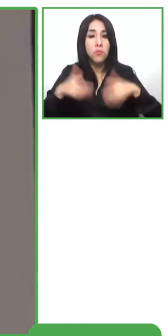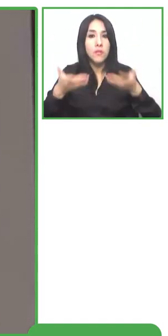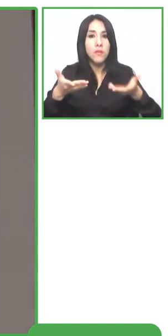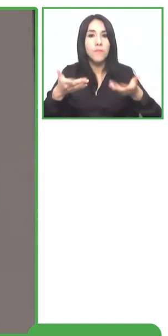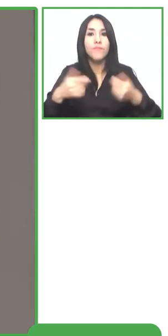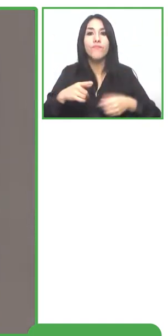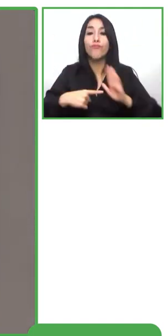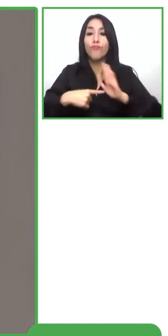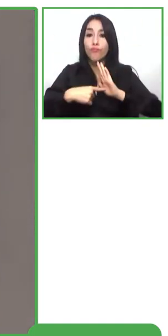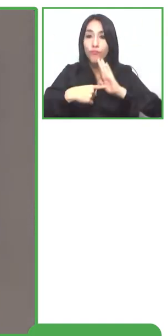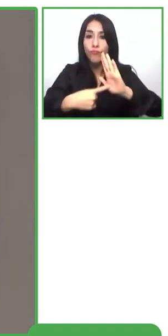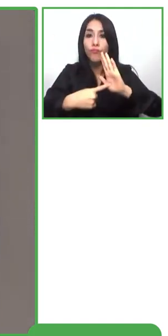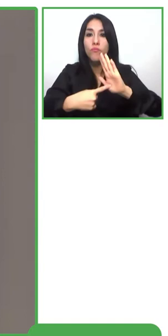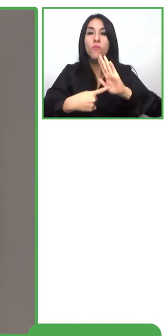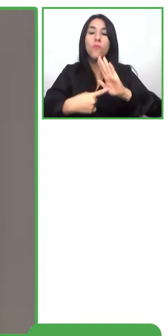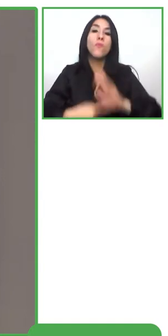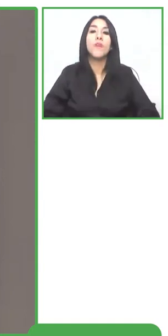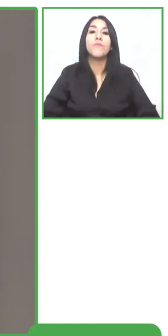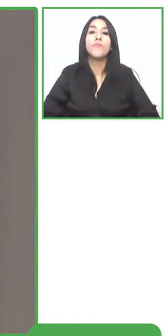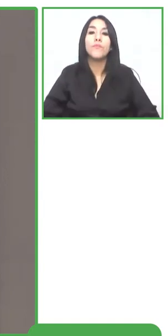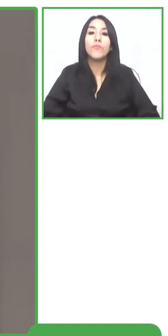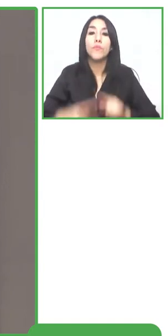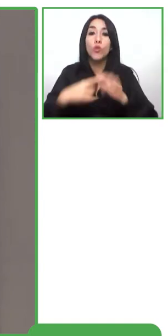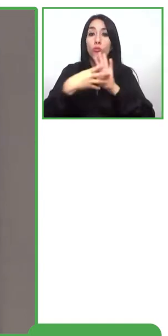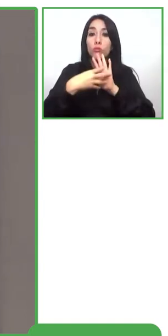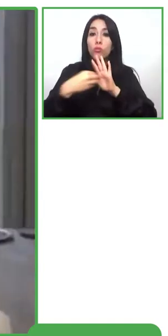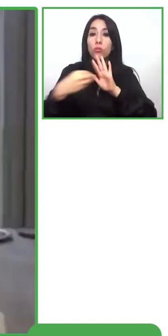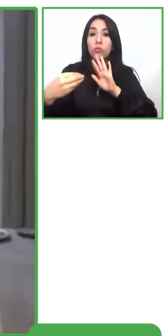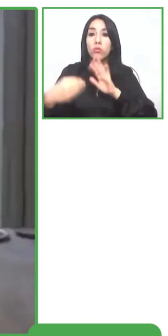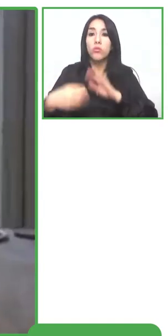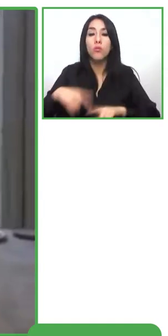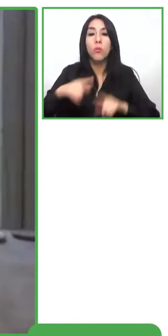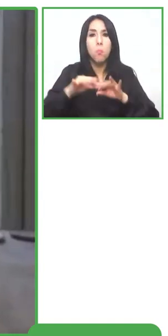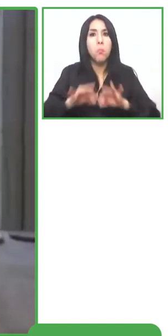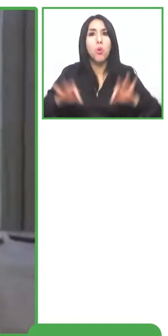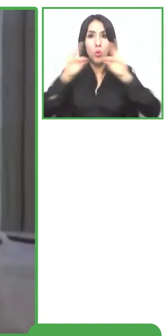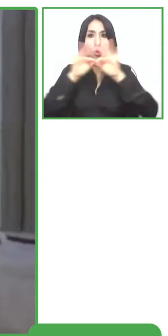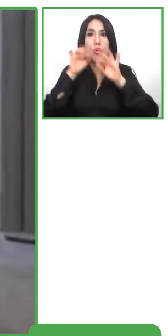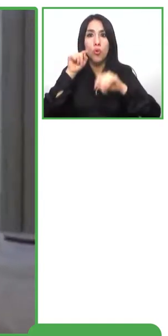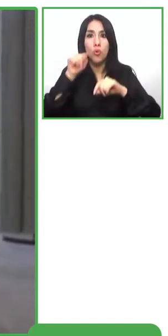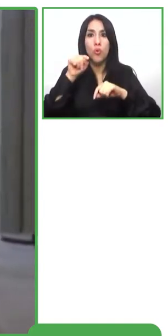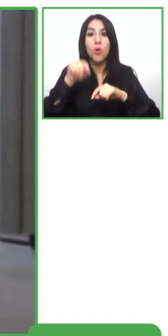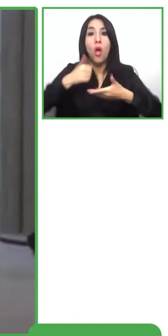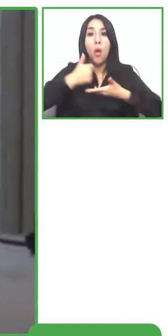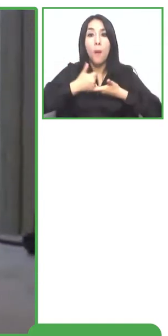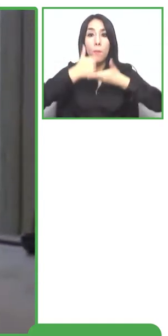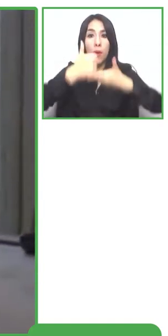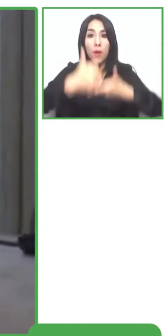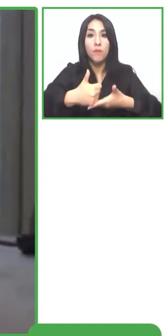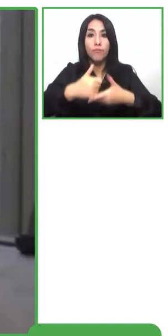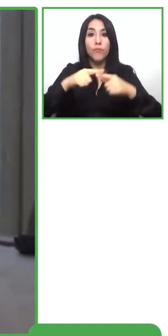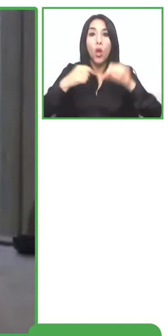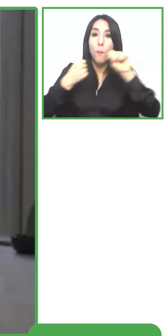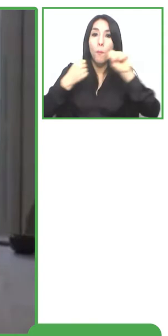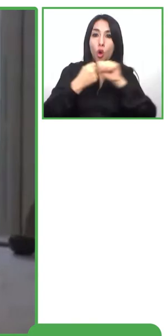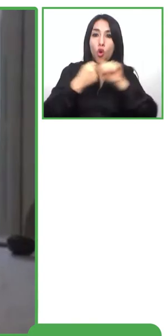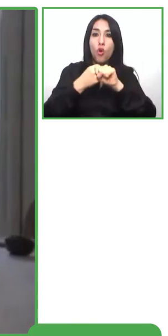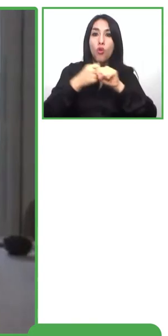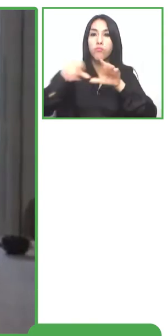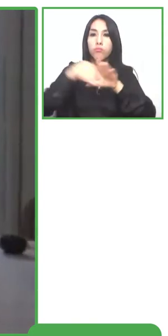This is a way to contribute inclusion with people with